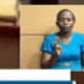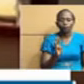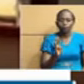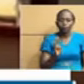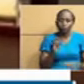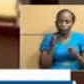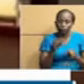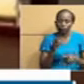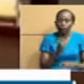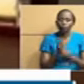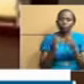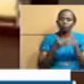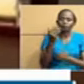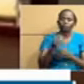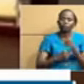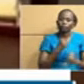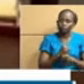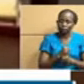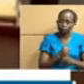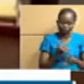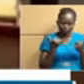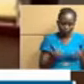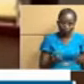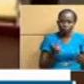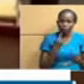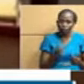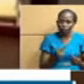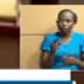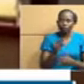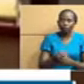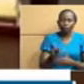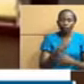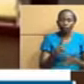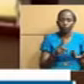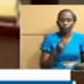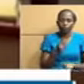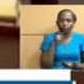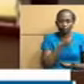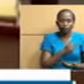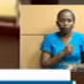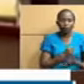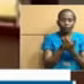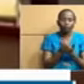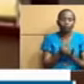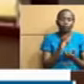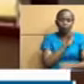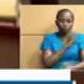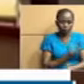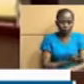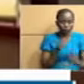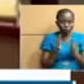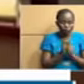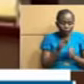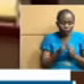That is the budget for next year. So as we are seeing national rollout of social assistance grants for empowerment, with this funding